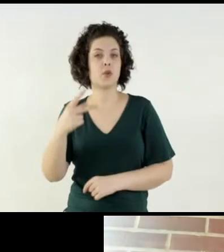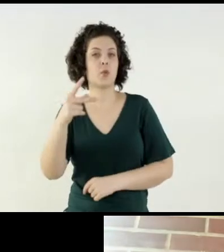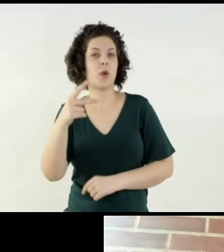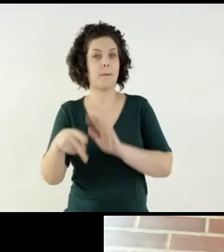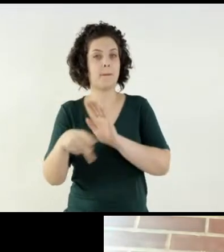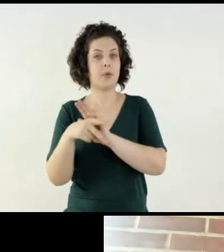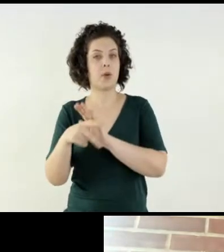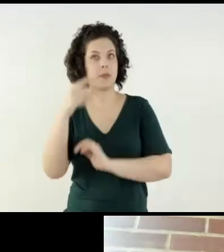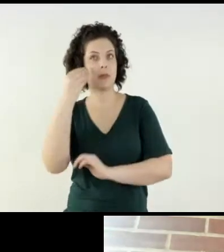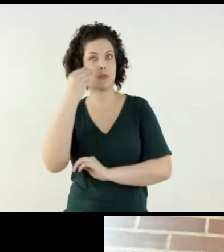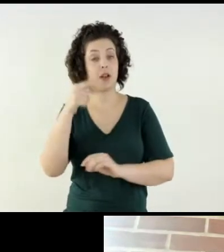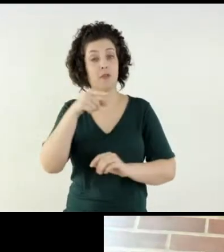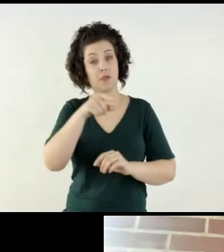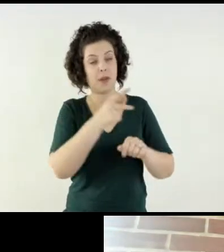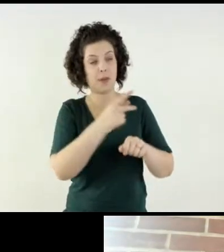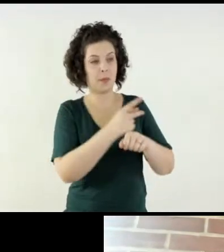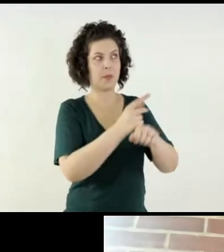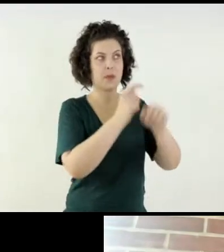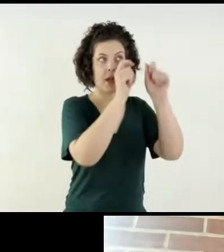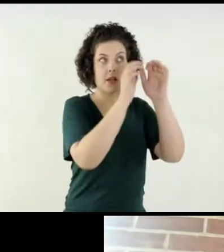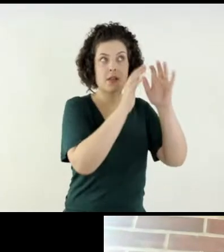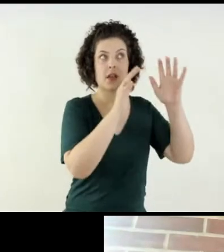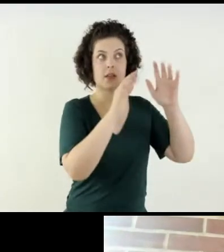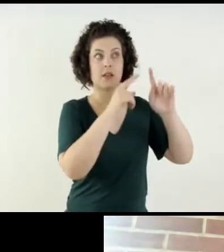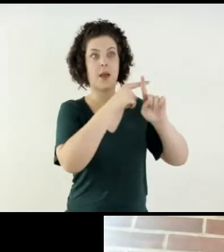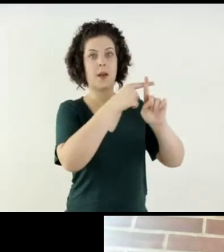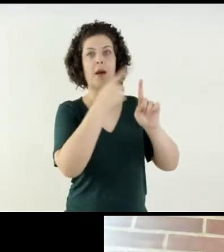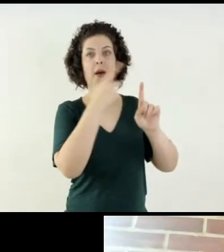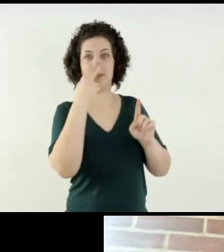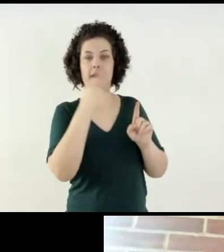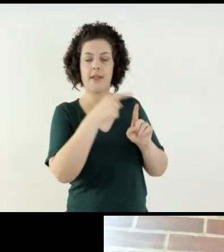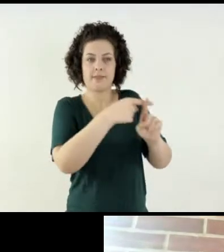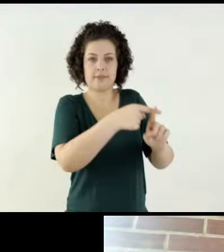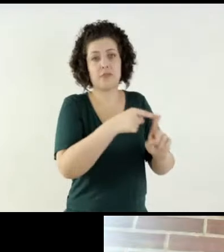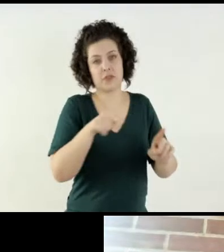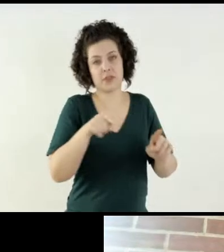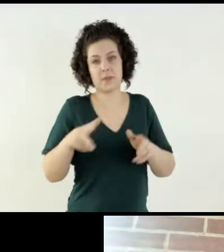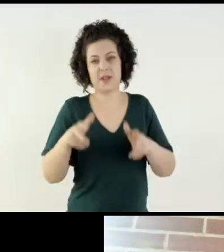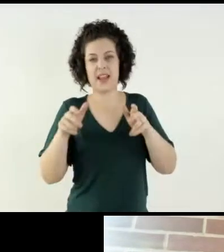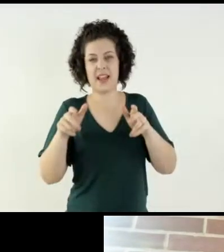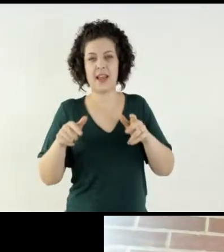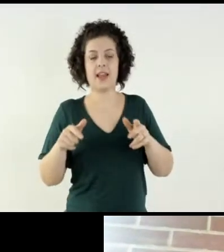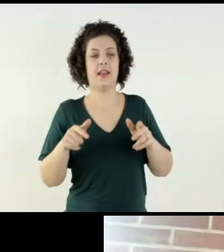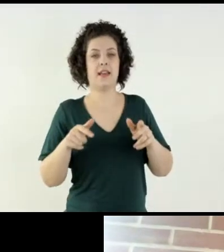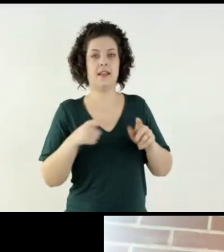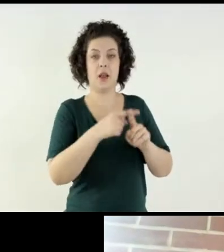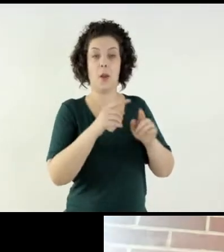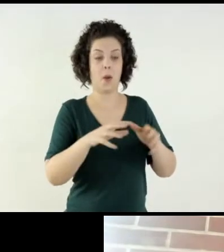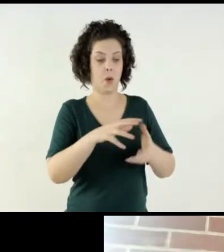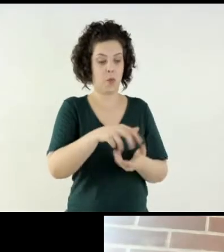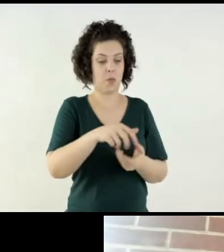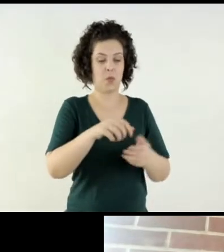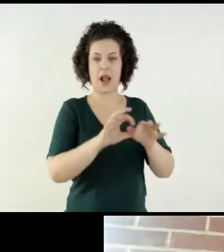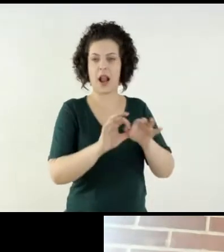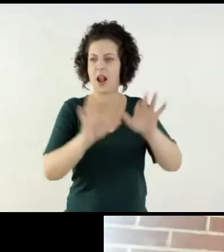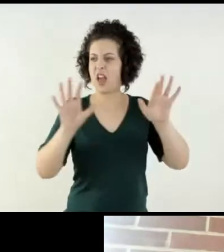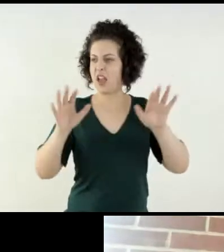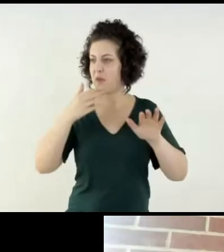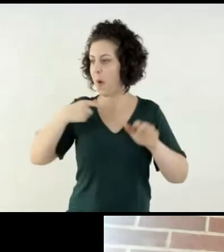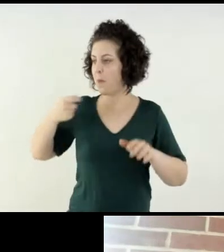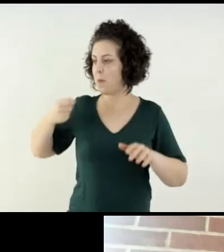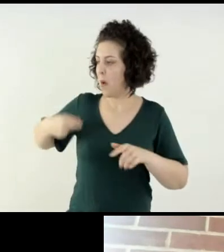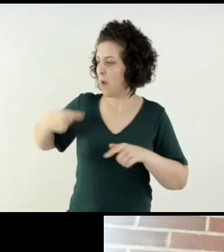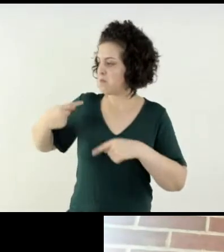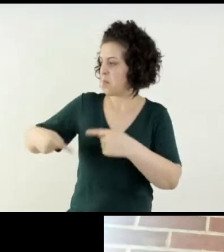optimism, a patriarchy-free world-building model. So, in other words,